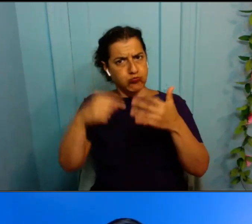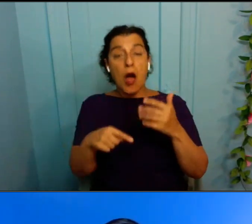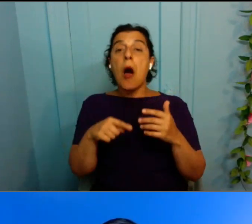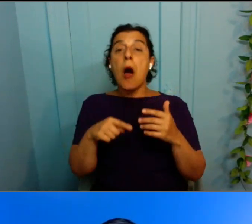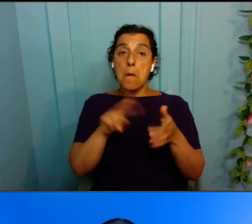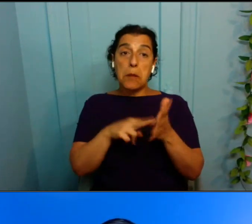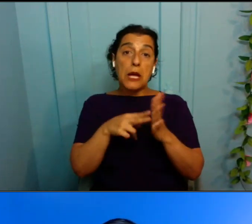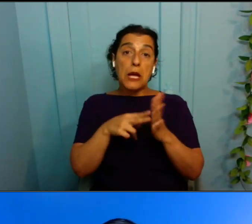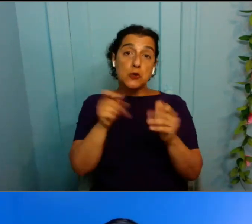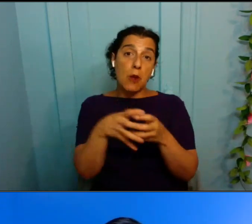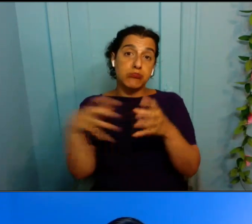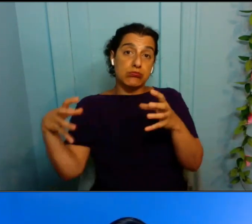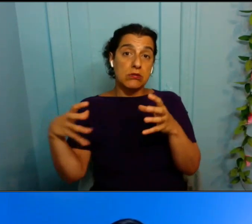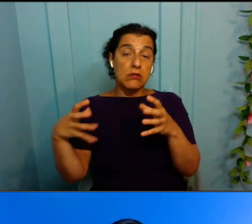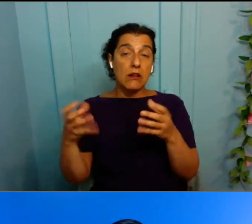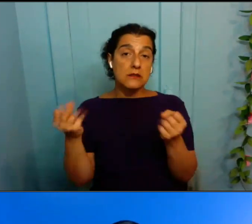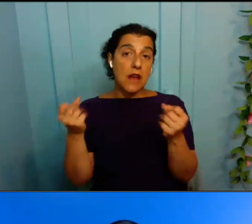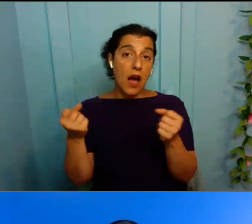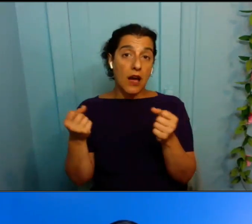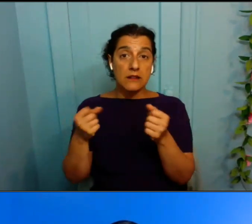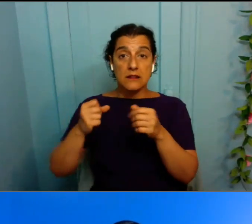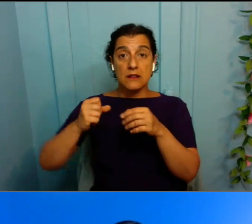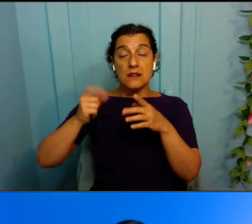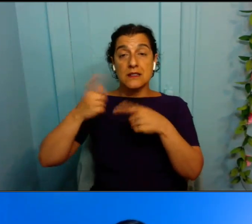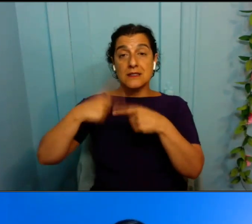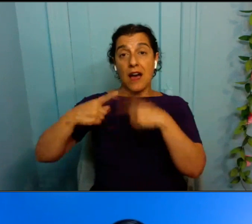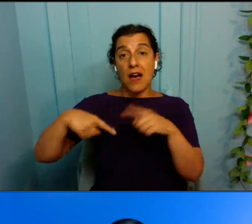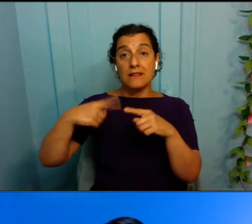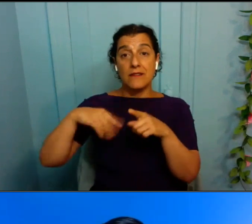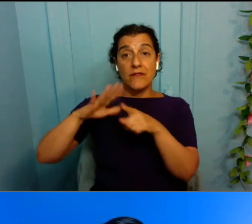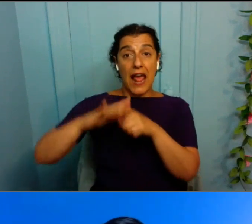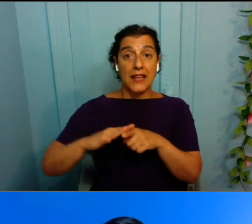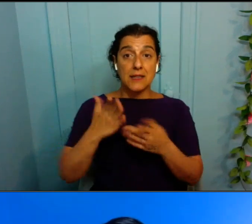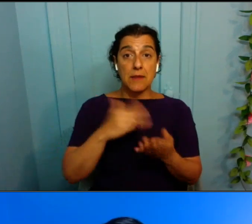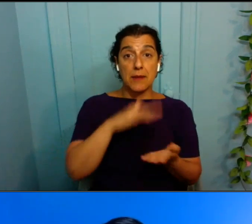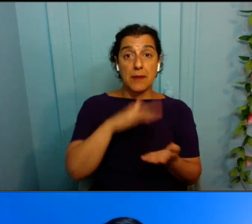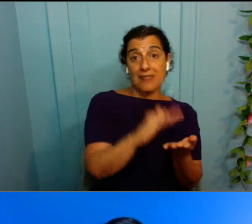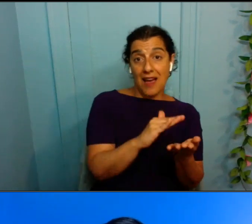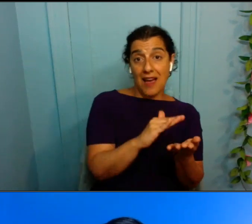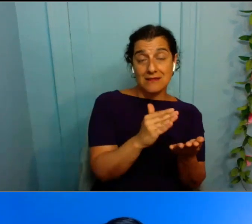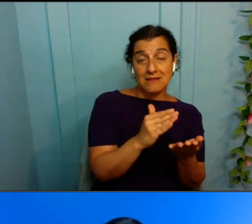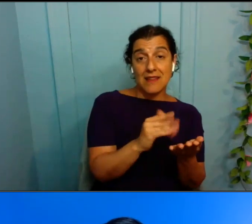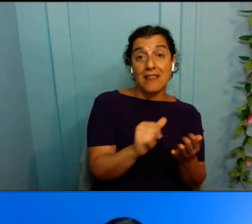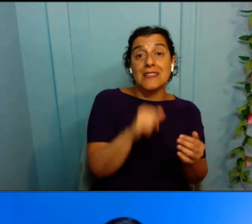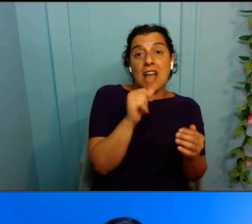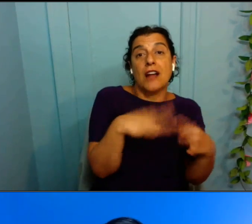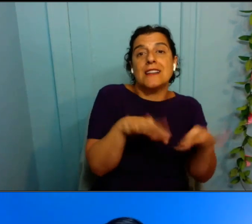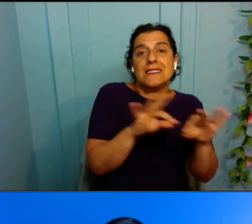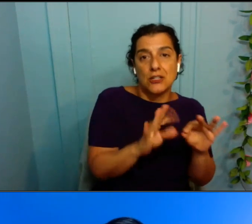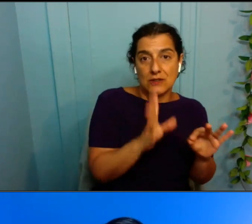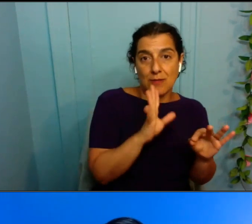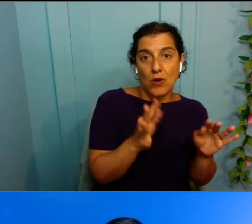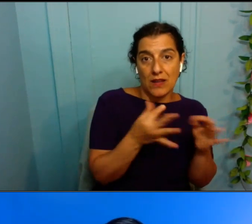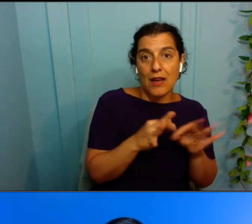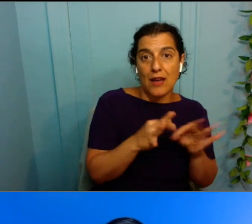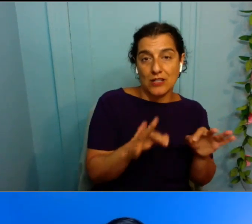more sign language phonetics and leave out some of the non-essential spoken language